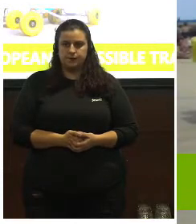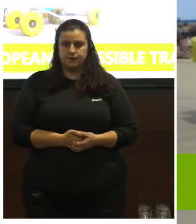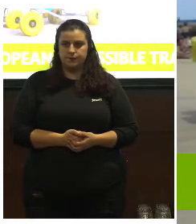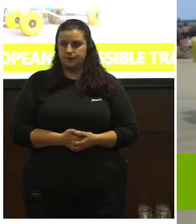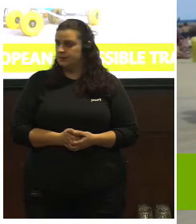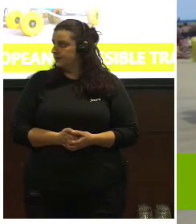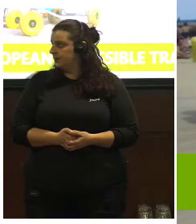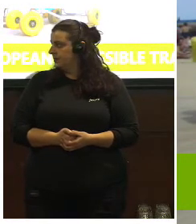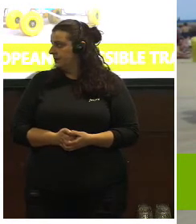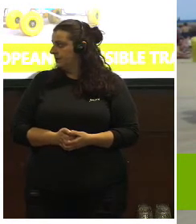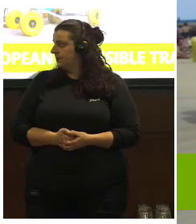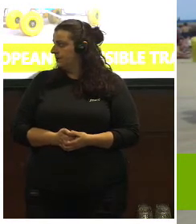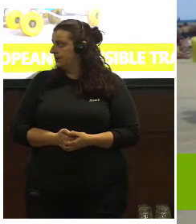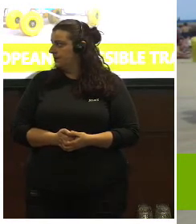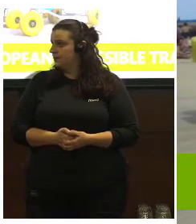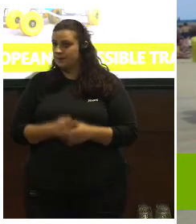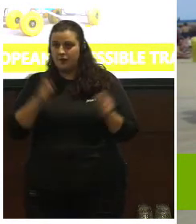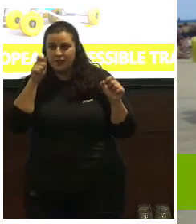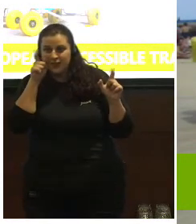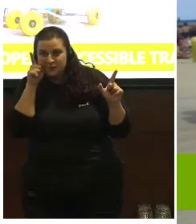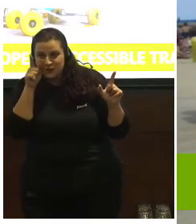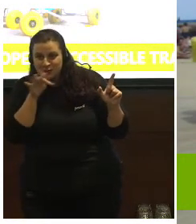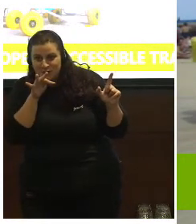Is everybody still awake?